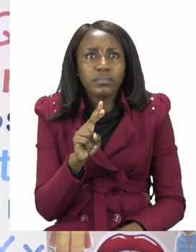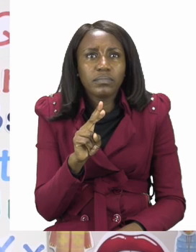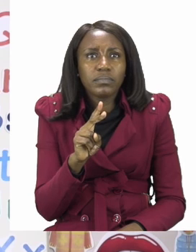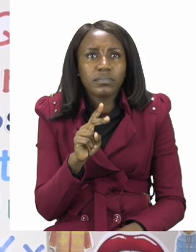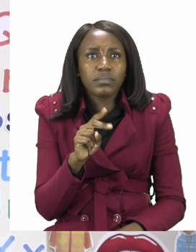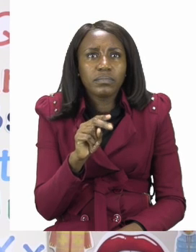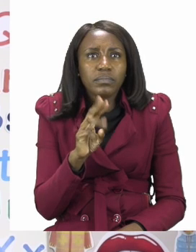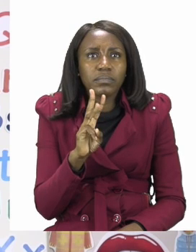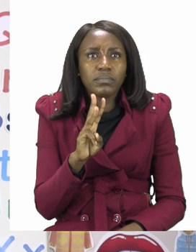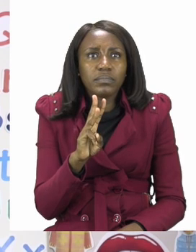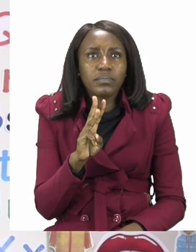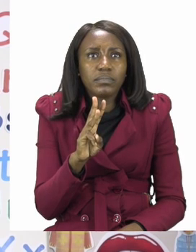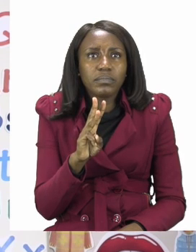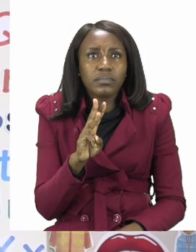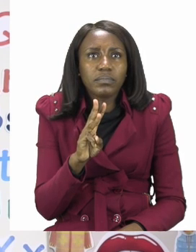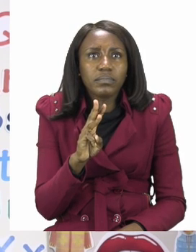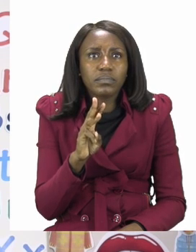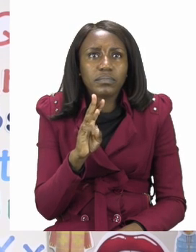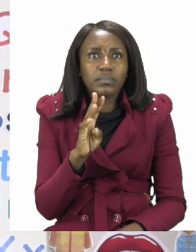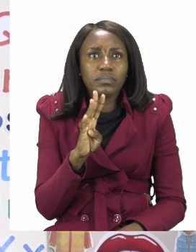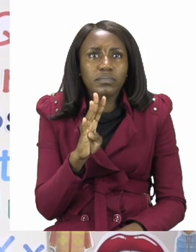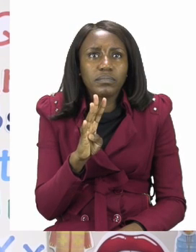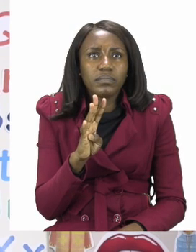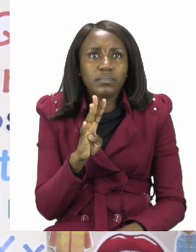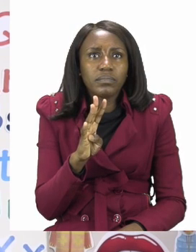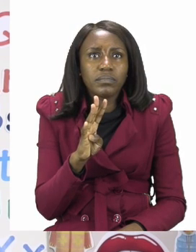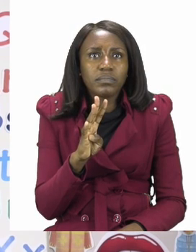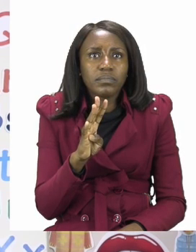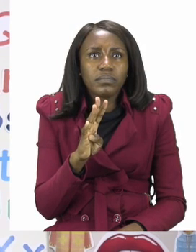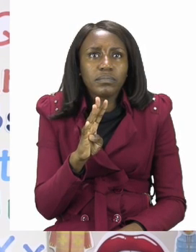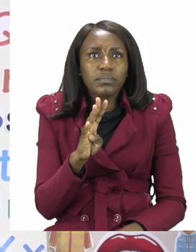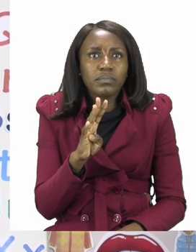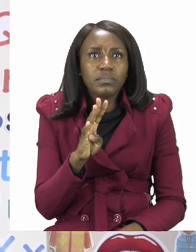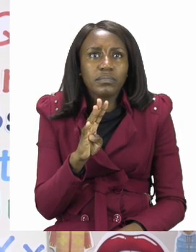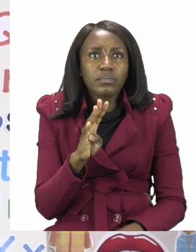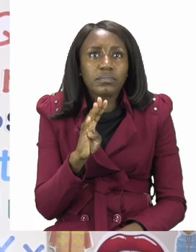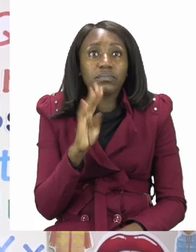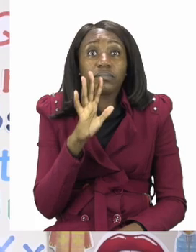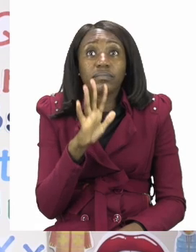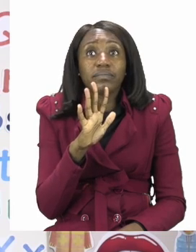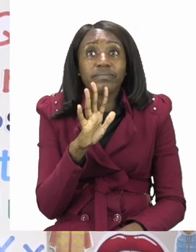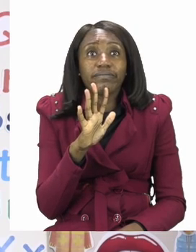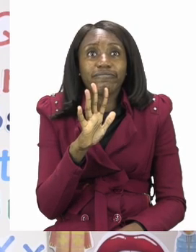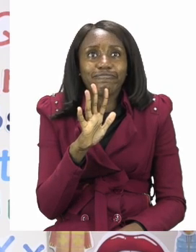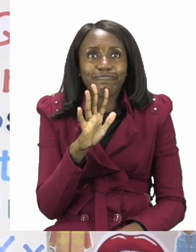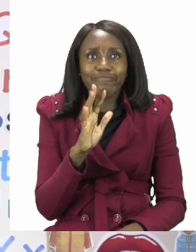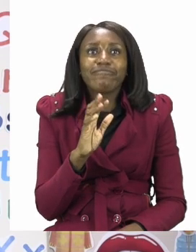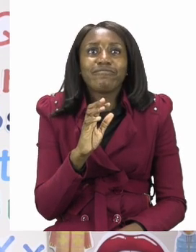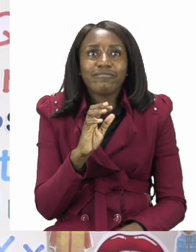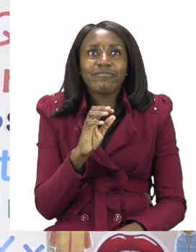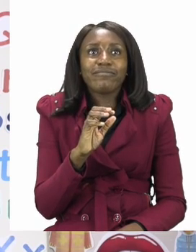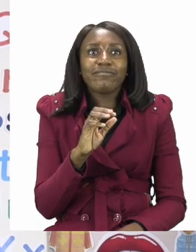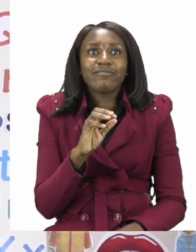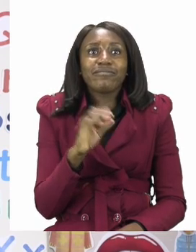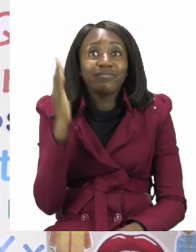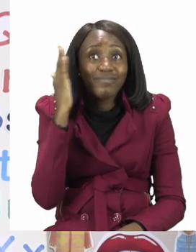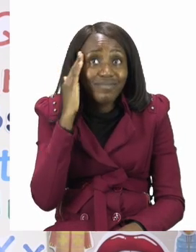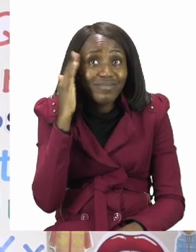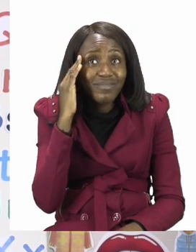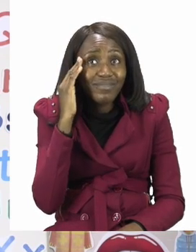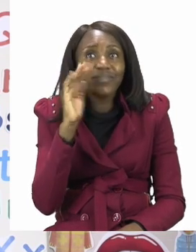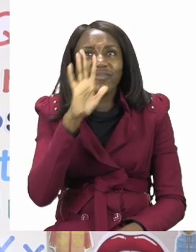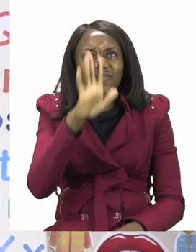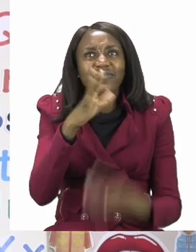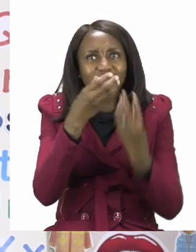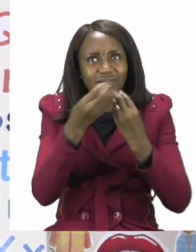2, 3, 4, 5. So we now know that